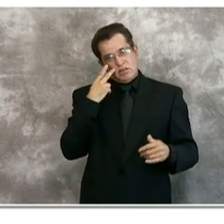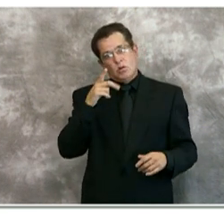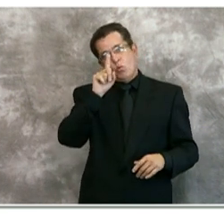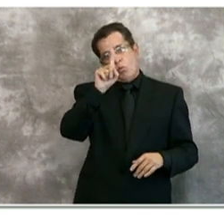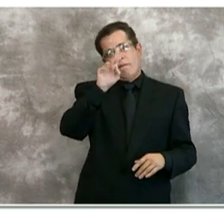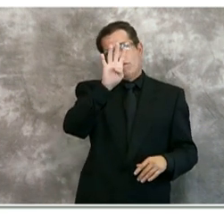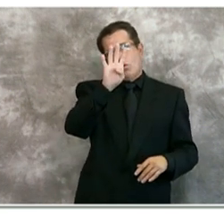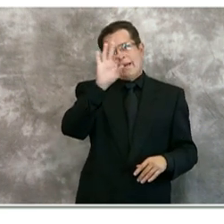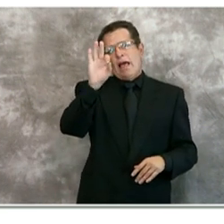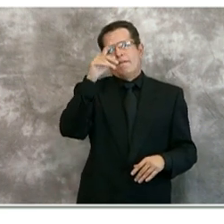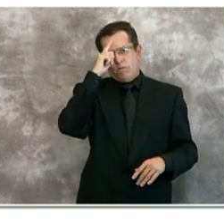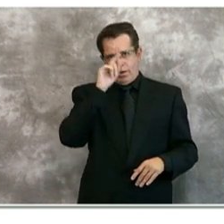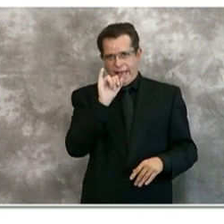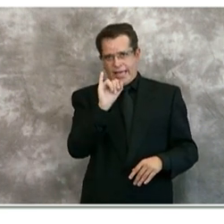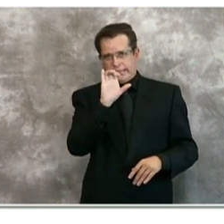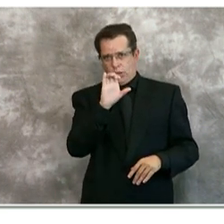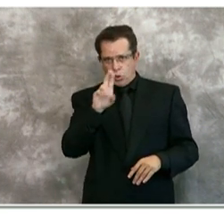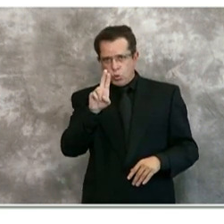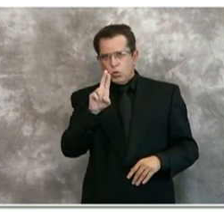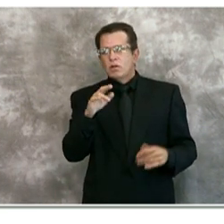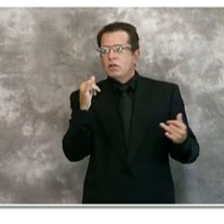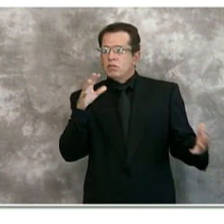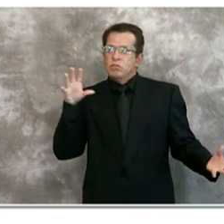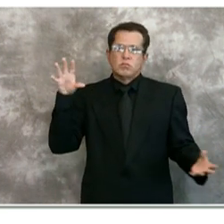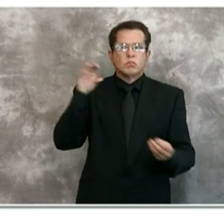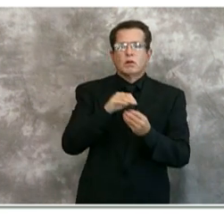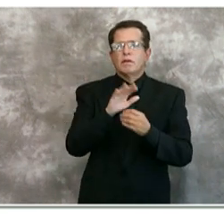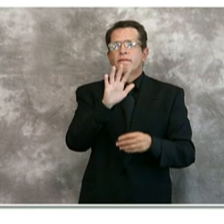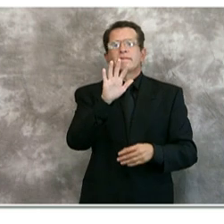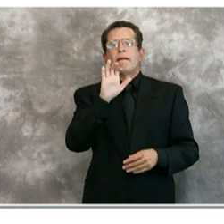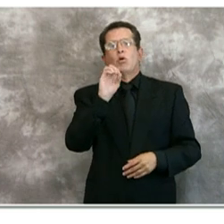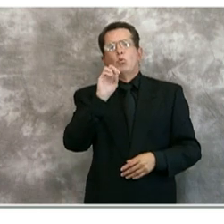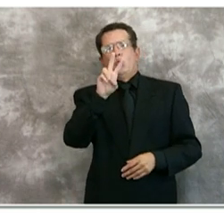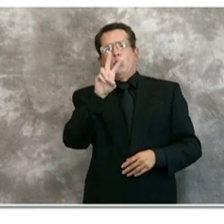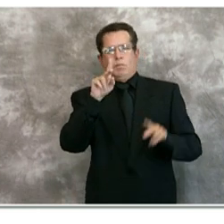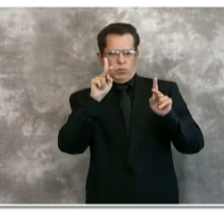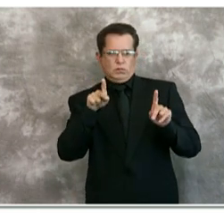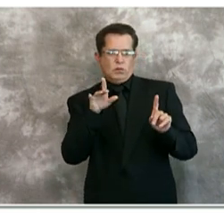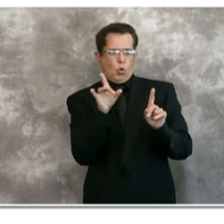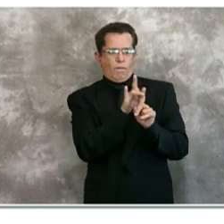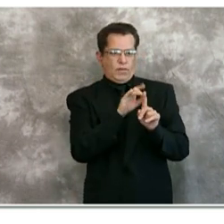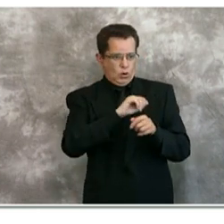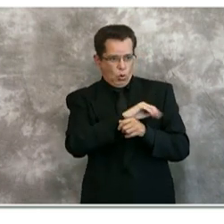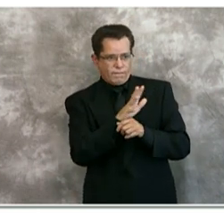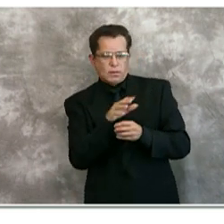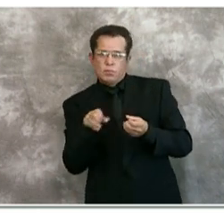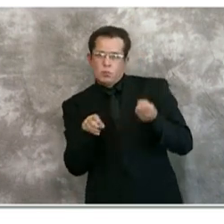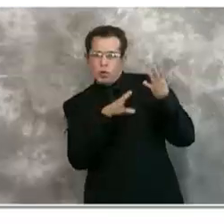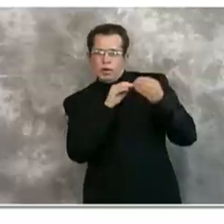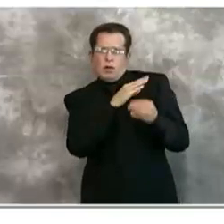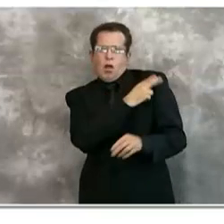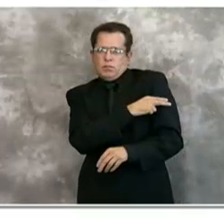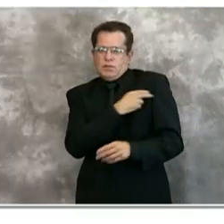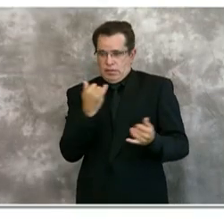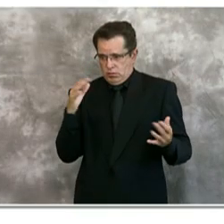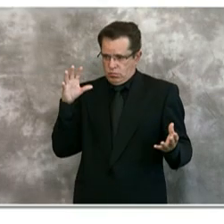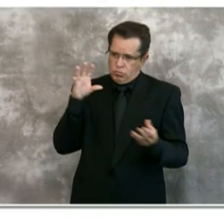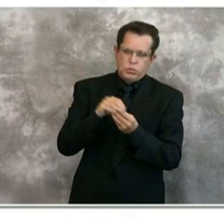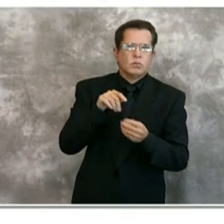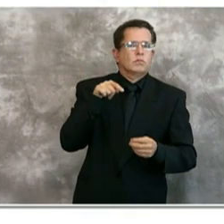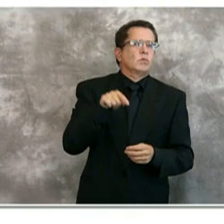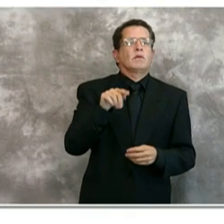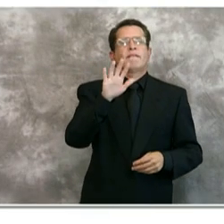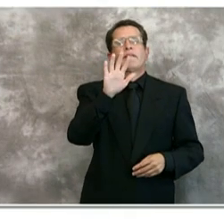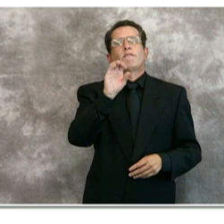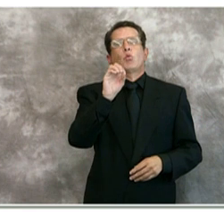ICU, 502 total COVID-related hospitalizations as of right now. On the next chart here, you can see where